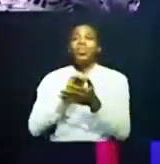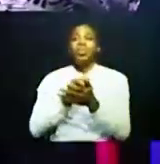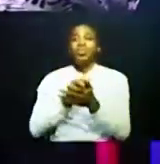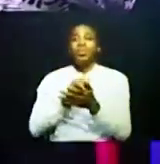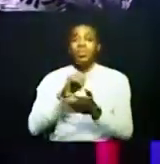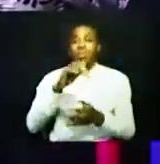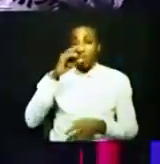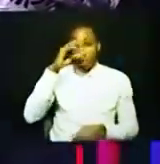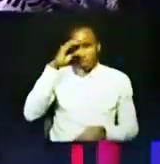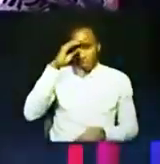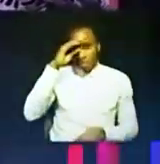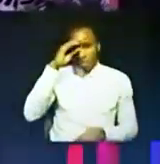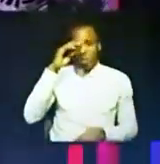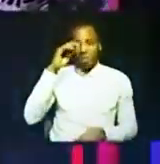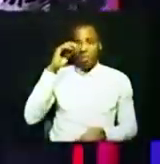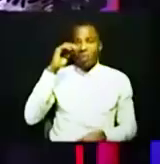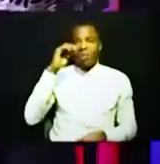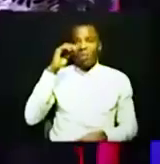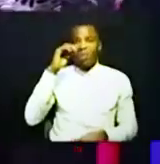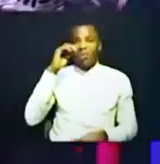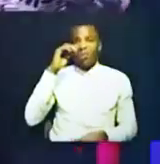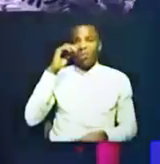her life because of